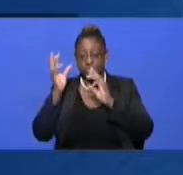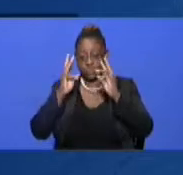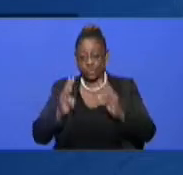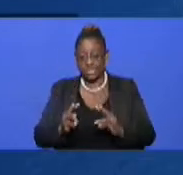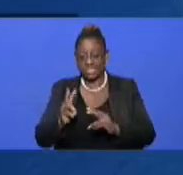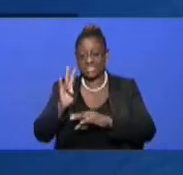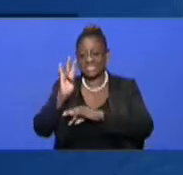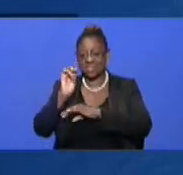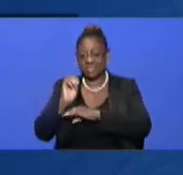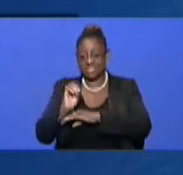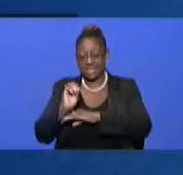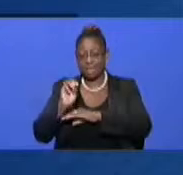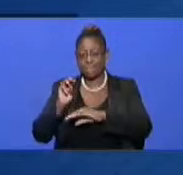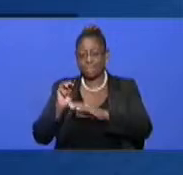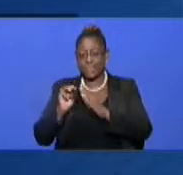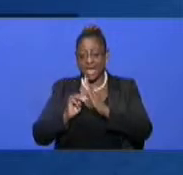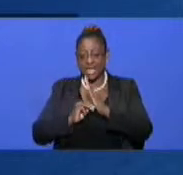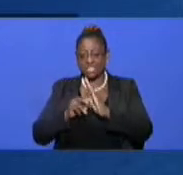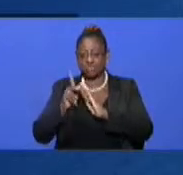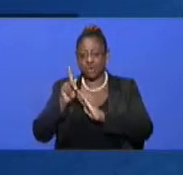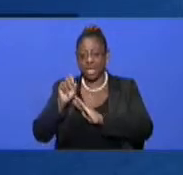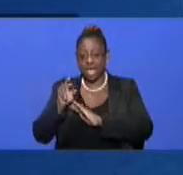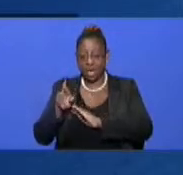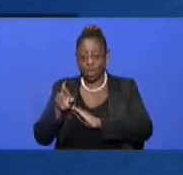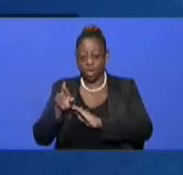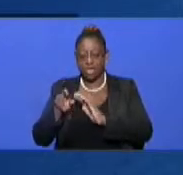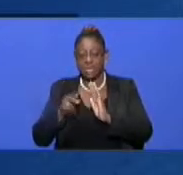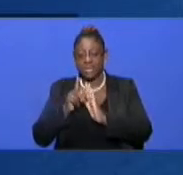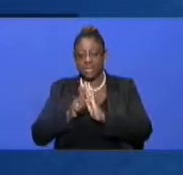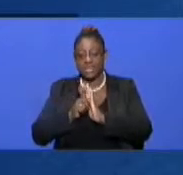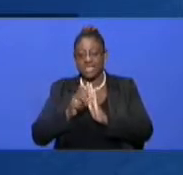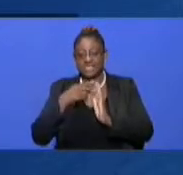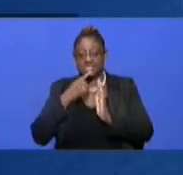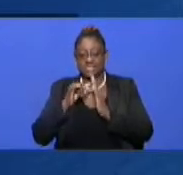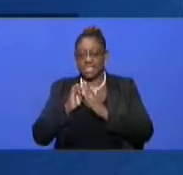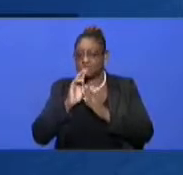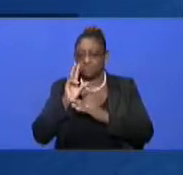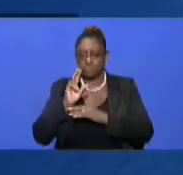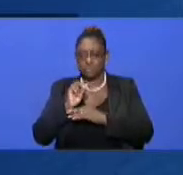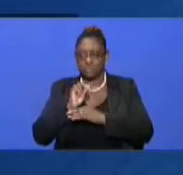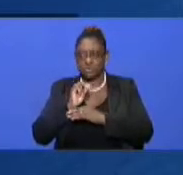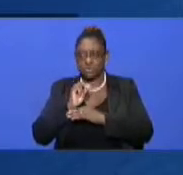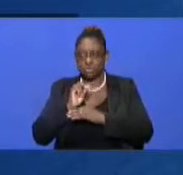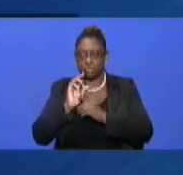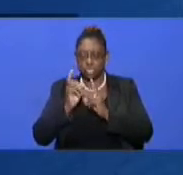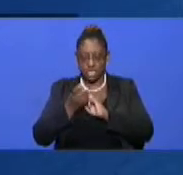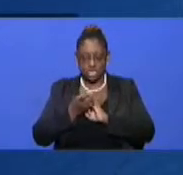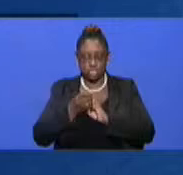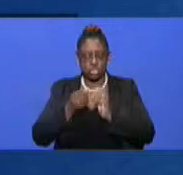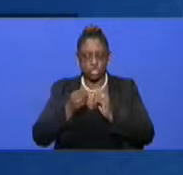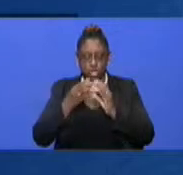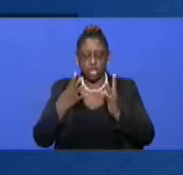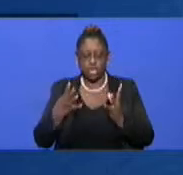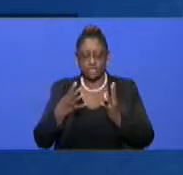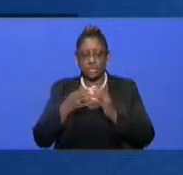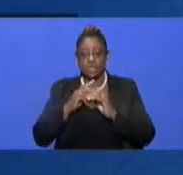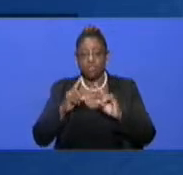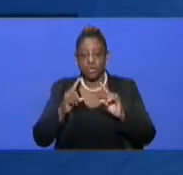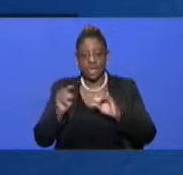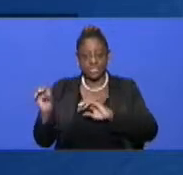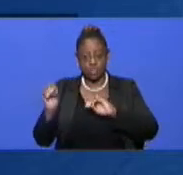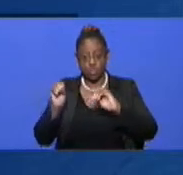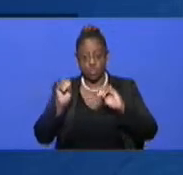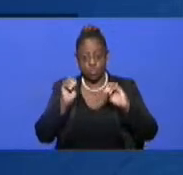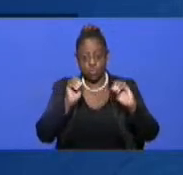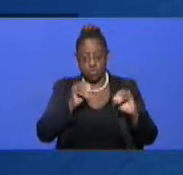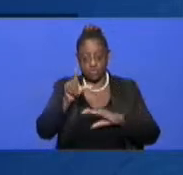at 70 miles per hour. And very little change in intensity is anticipated as it moves northward. And we anticipate that once it moves